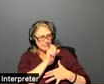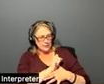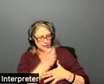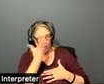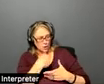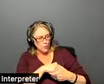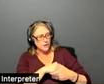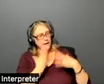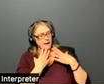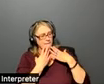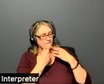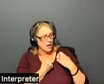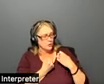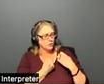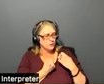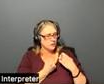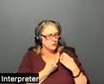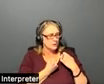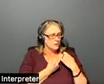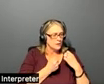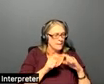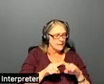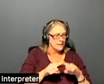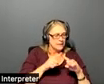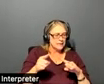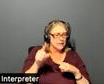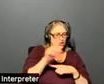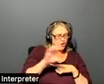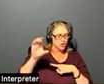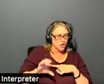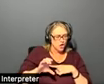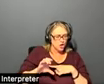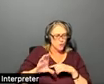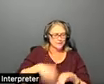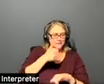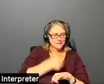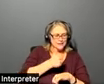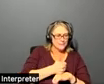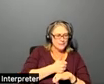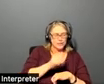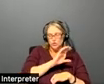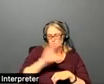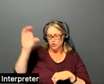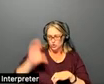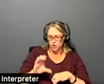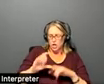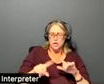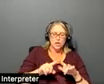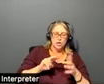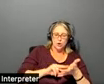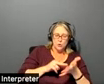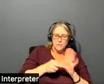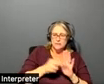valued. Being in Chicago and located in Chicago means that our consumer